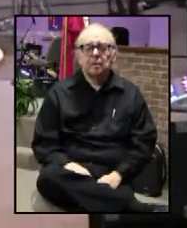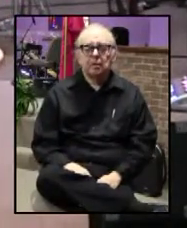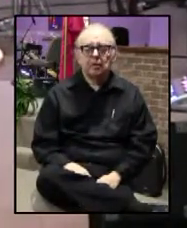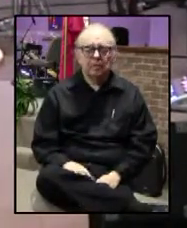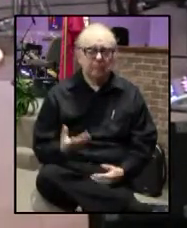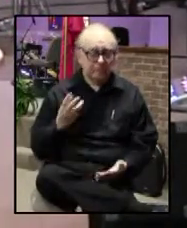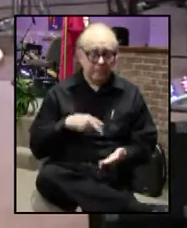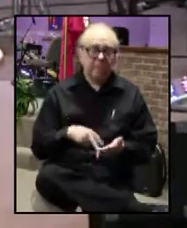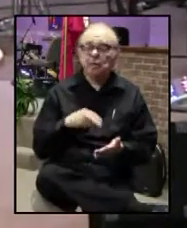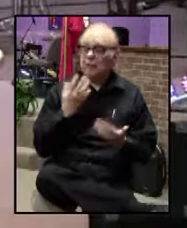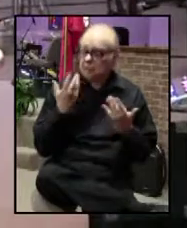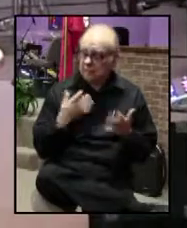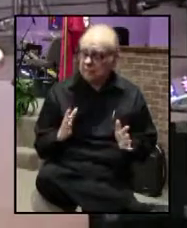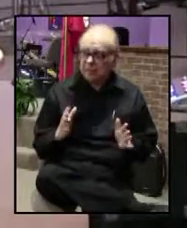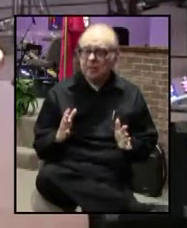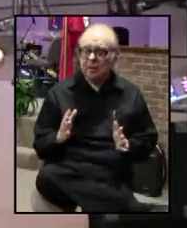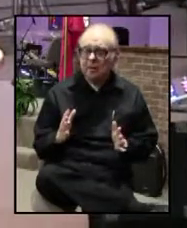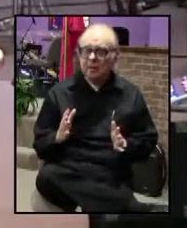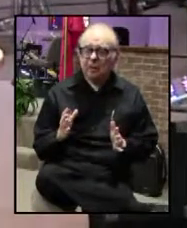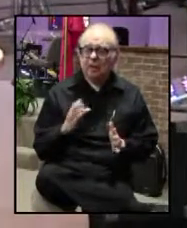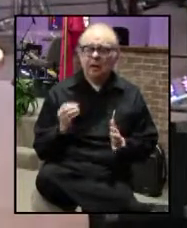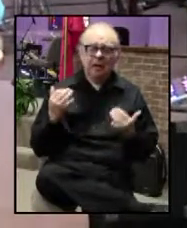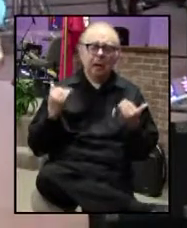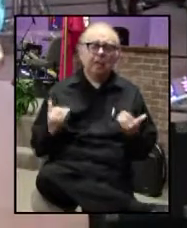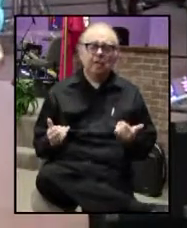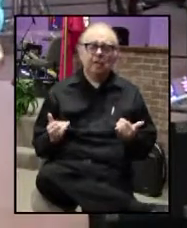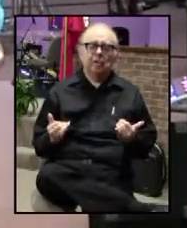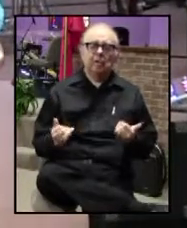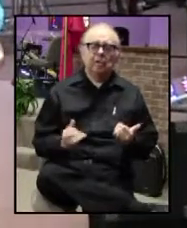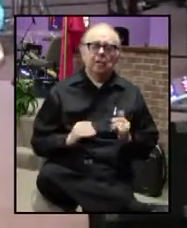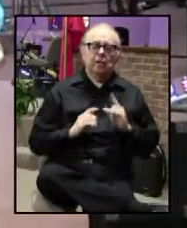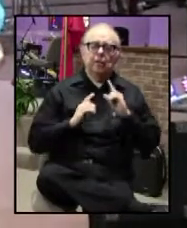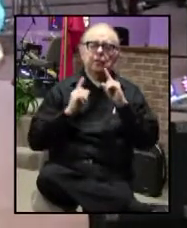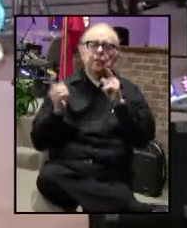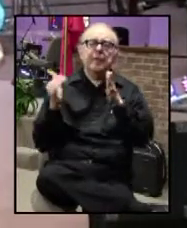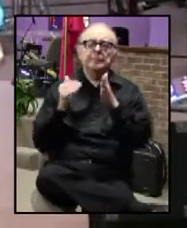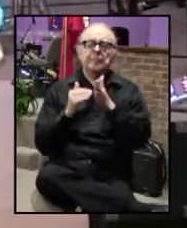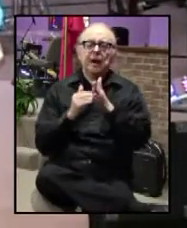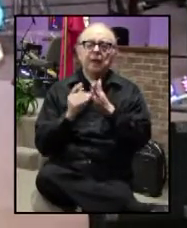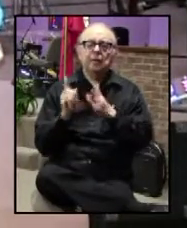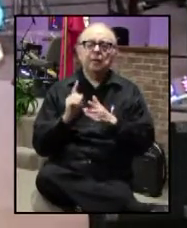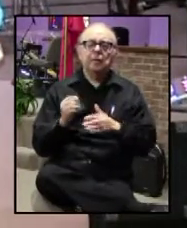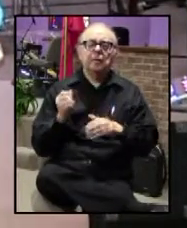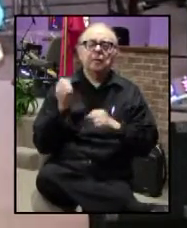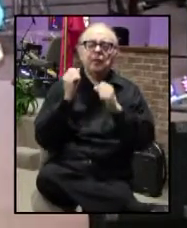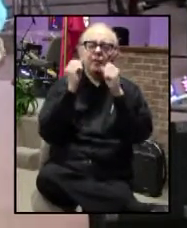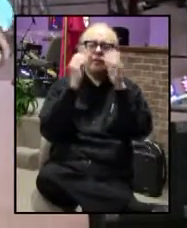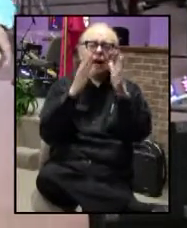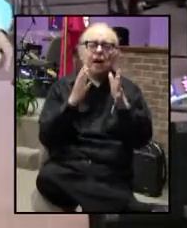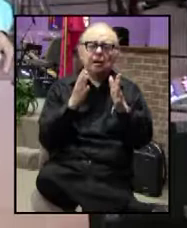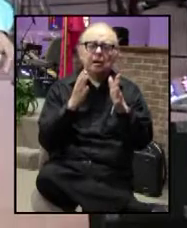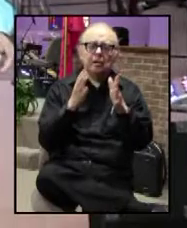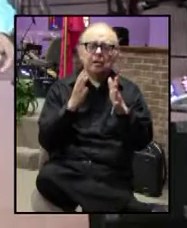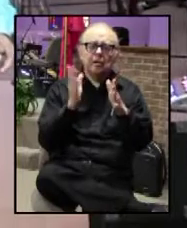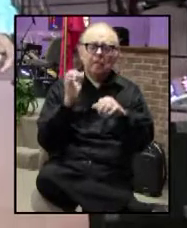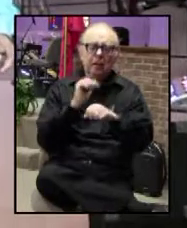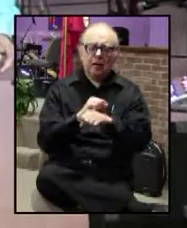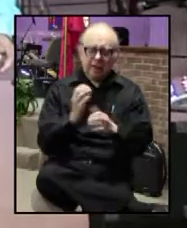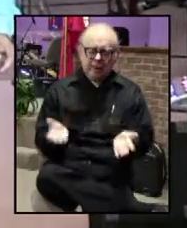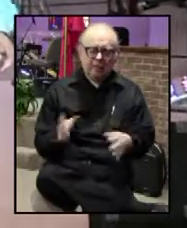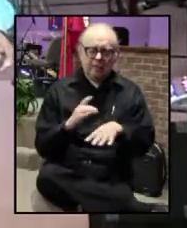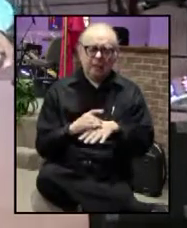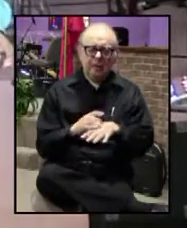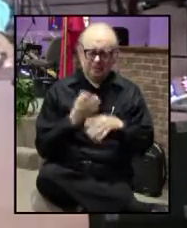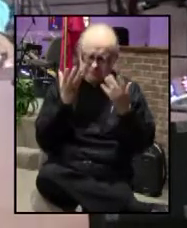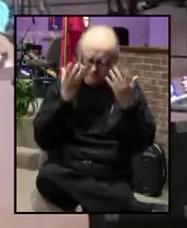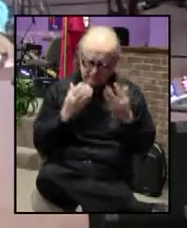He had resurrected. And now he's going back to the Father. His task on this earth